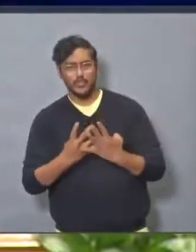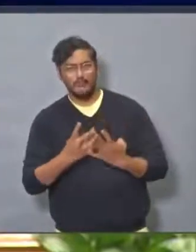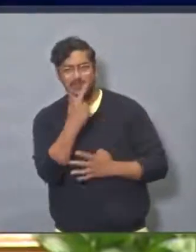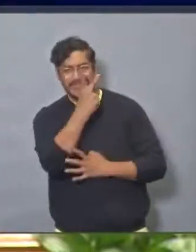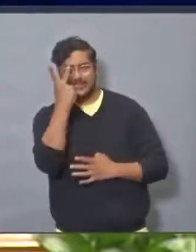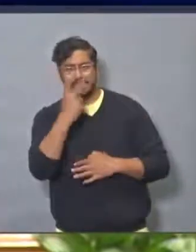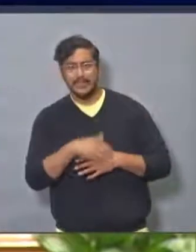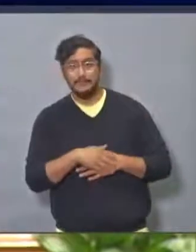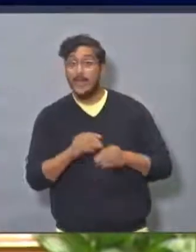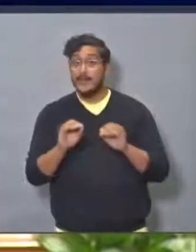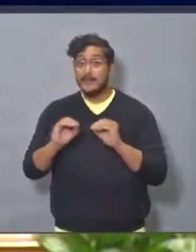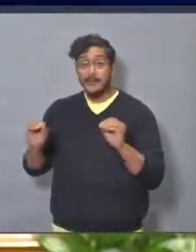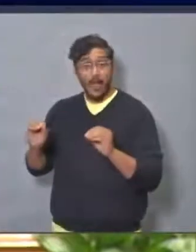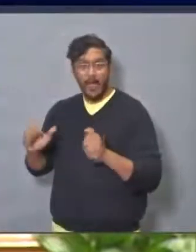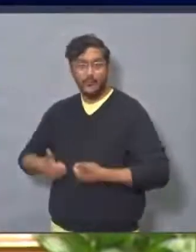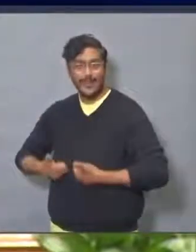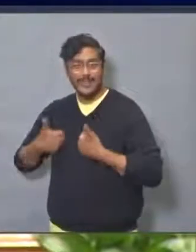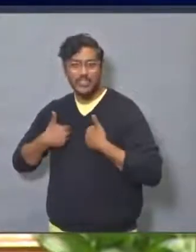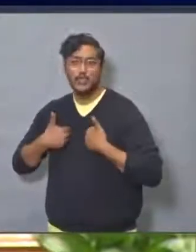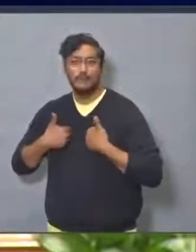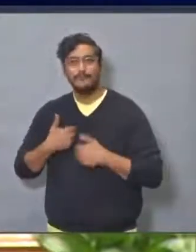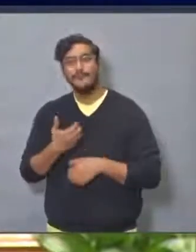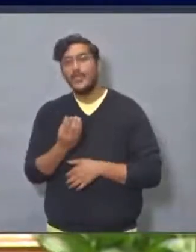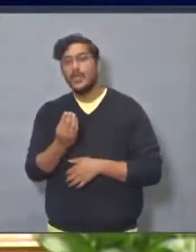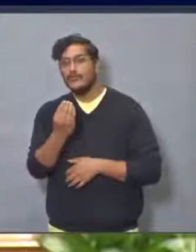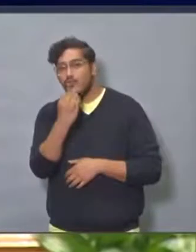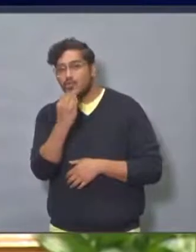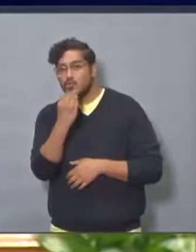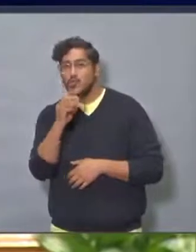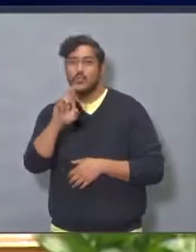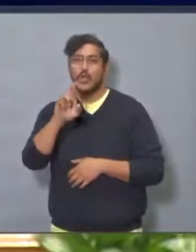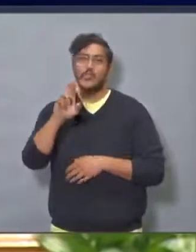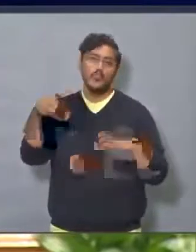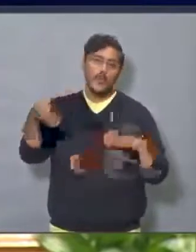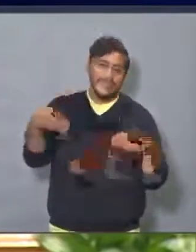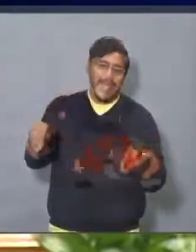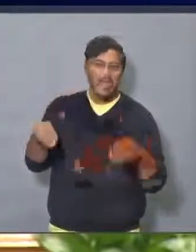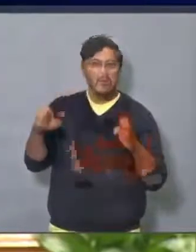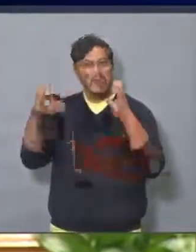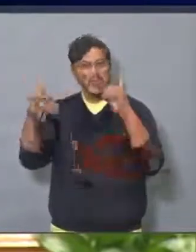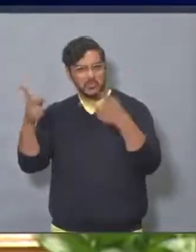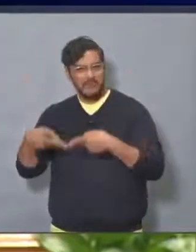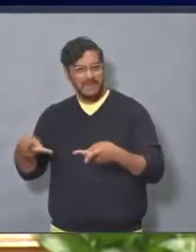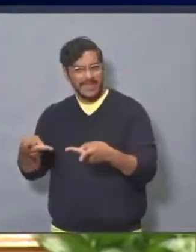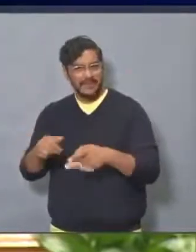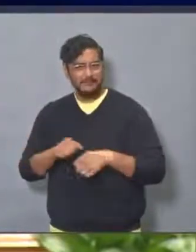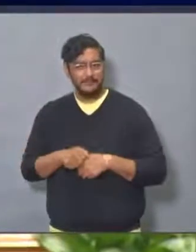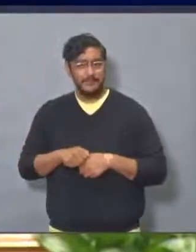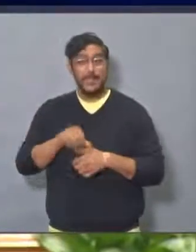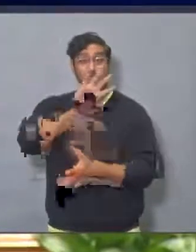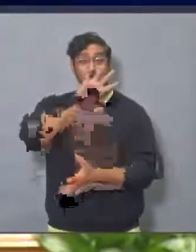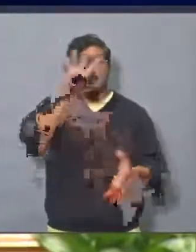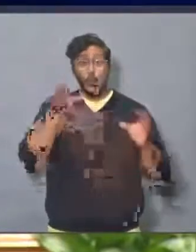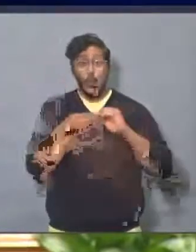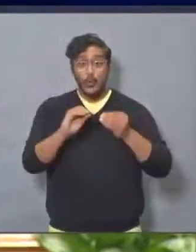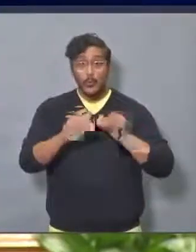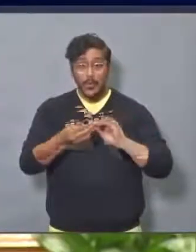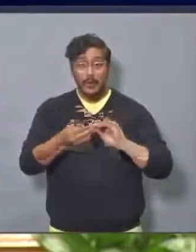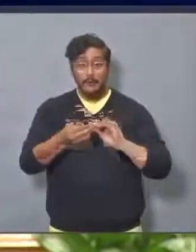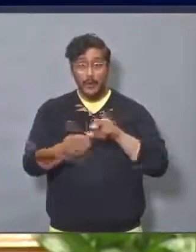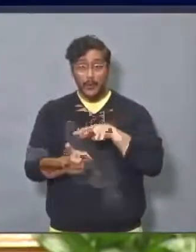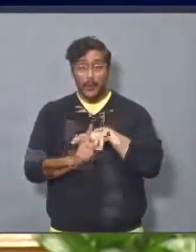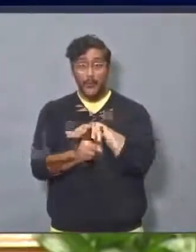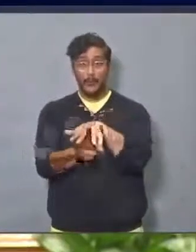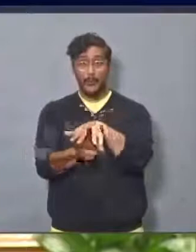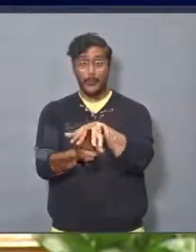Non-residential settings include workplaces, food and retail, and educational settings. The total number of confirmed cases in